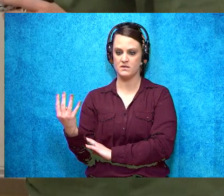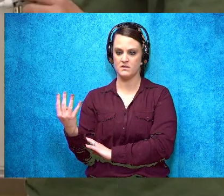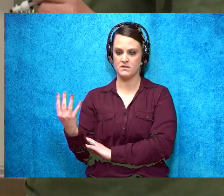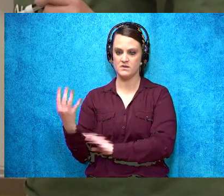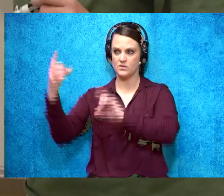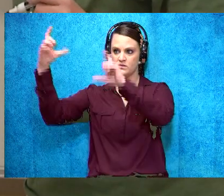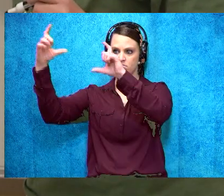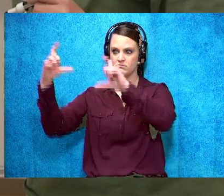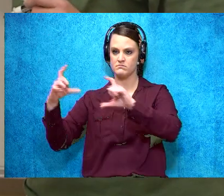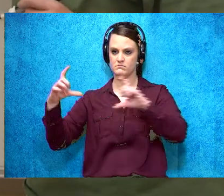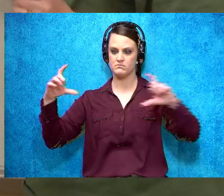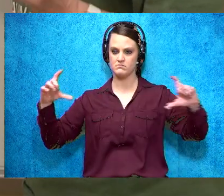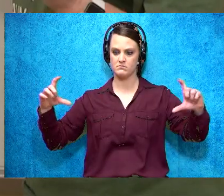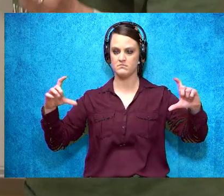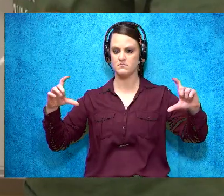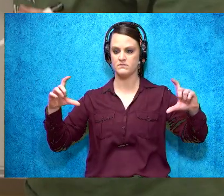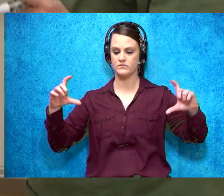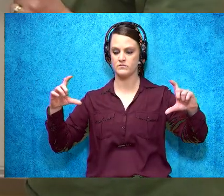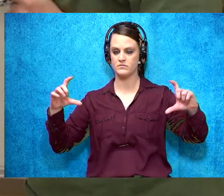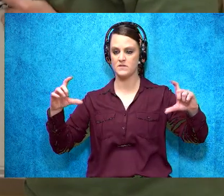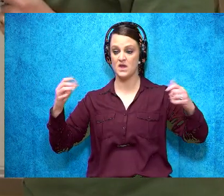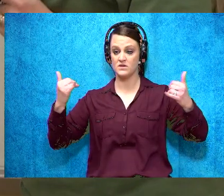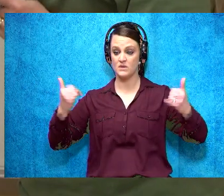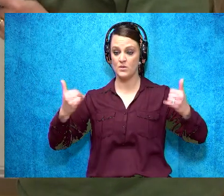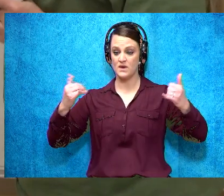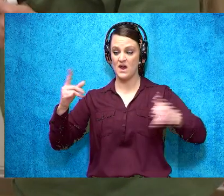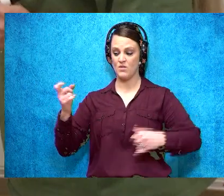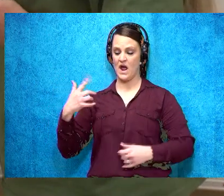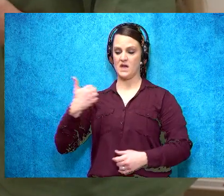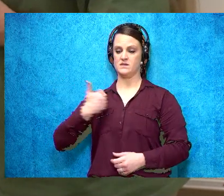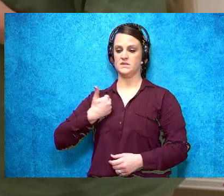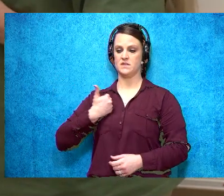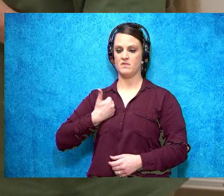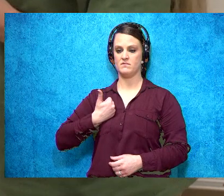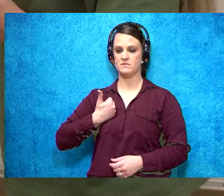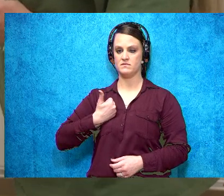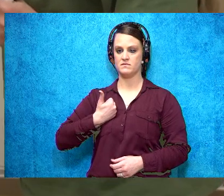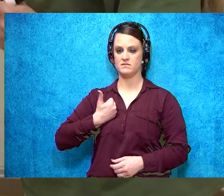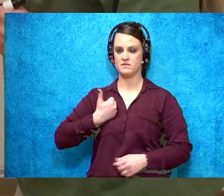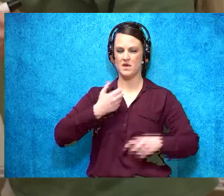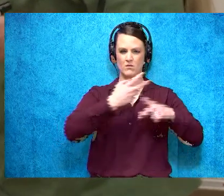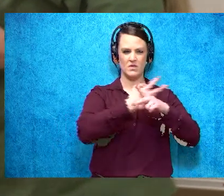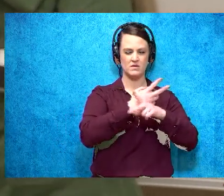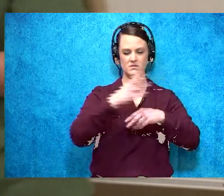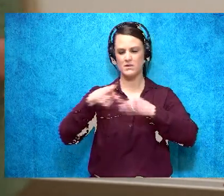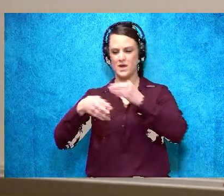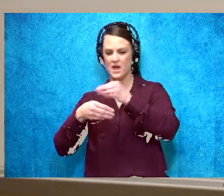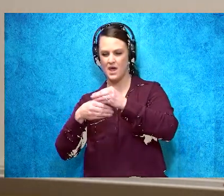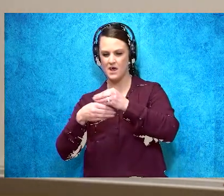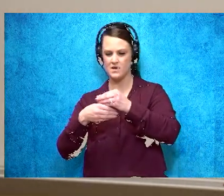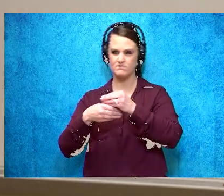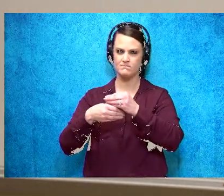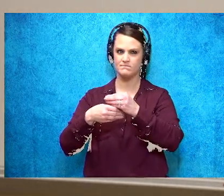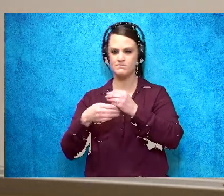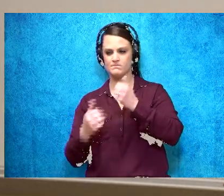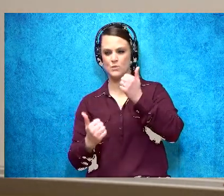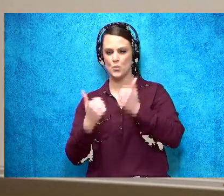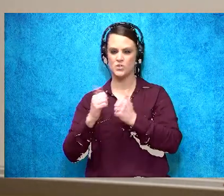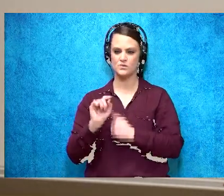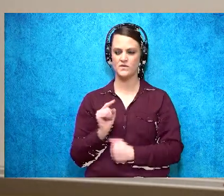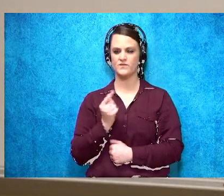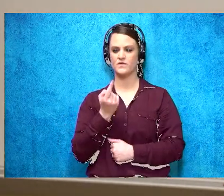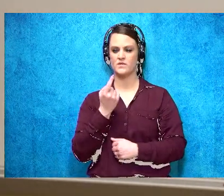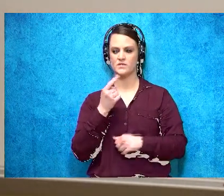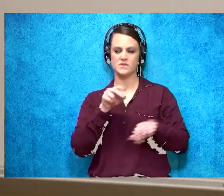I brought down. So now you ask yourself, multiply or add? Come over here if you're